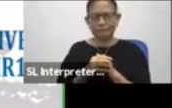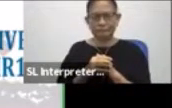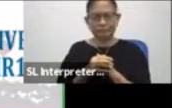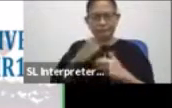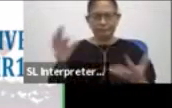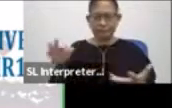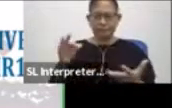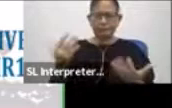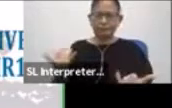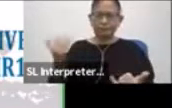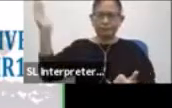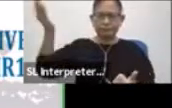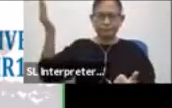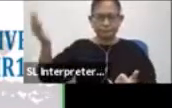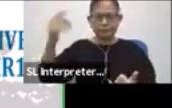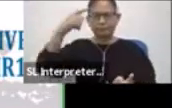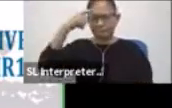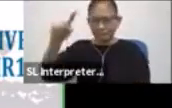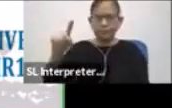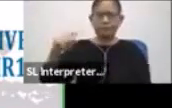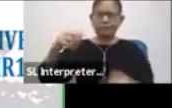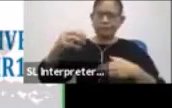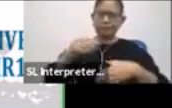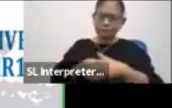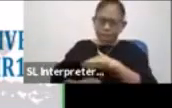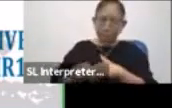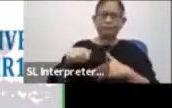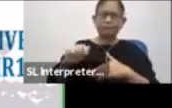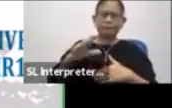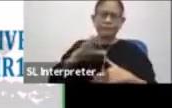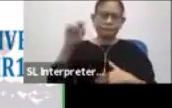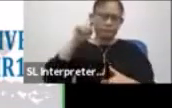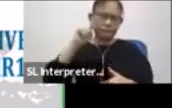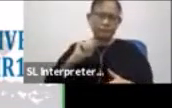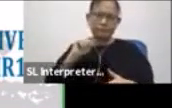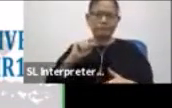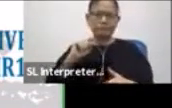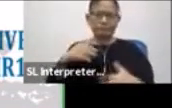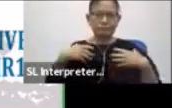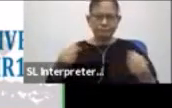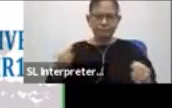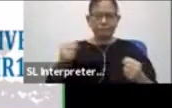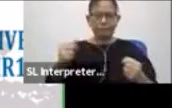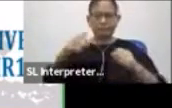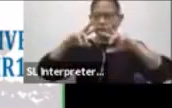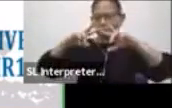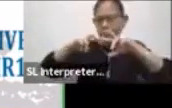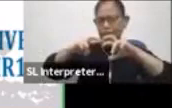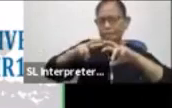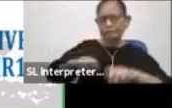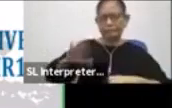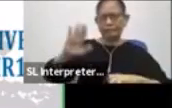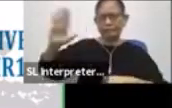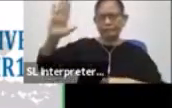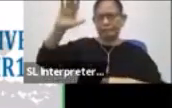on reproductive and sexual rights of young married women, which is exploratory study which was conducted in New